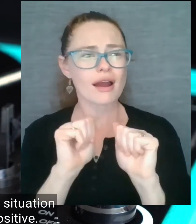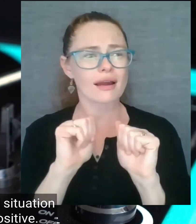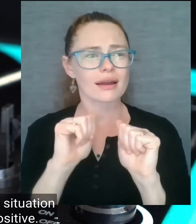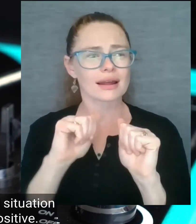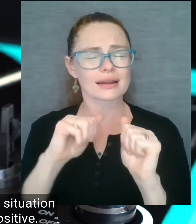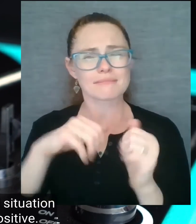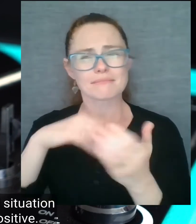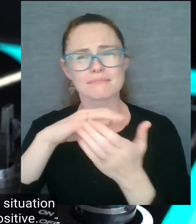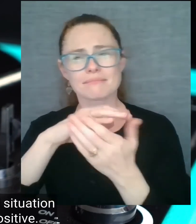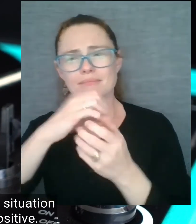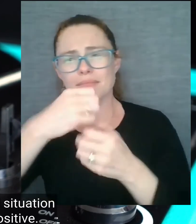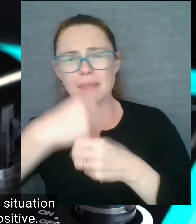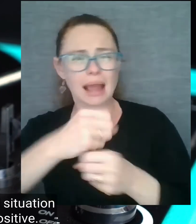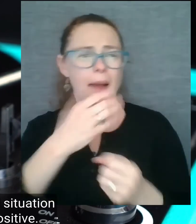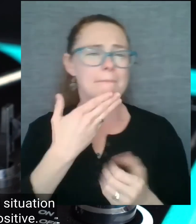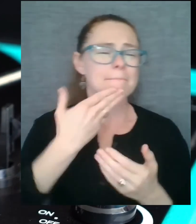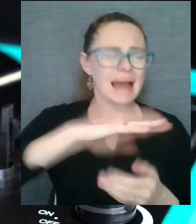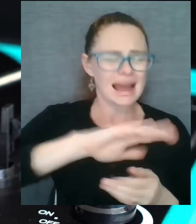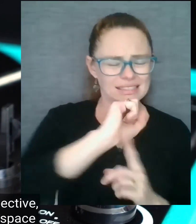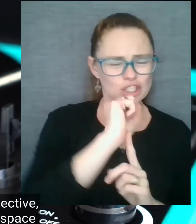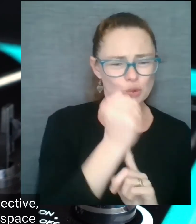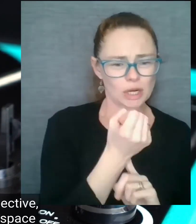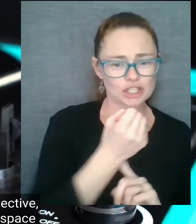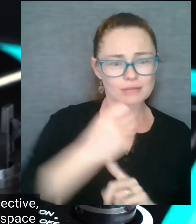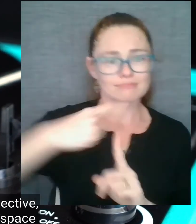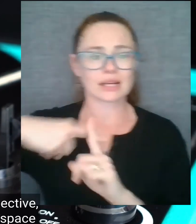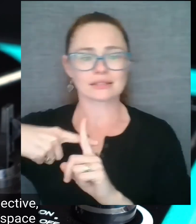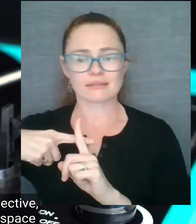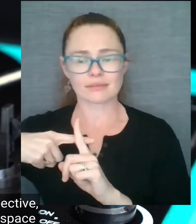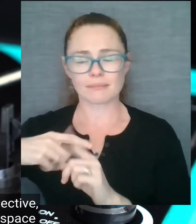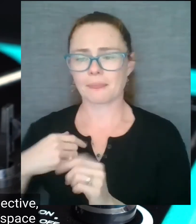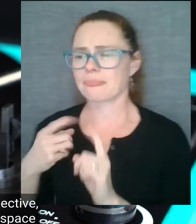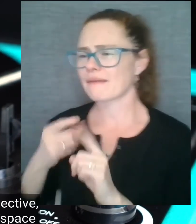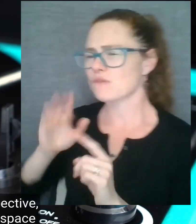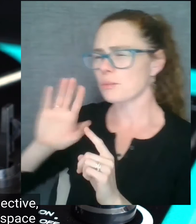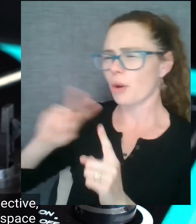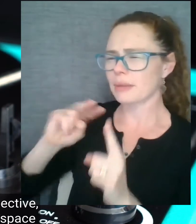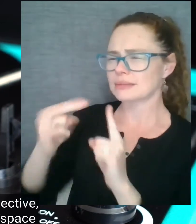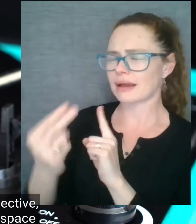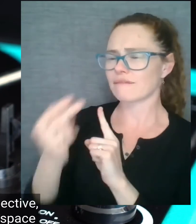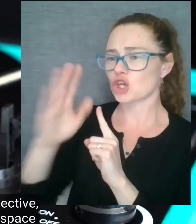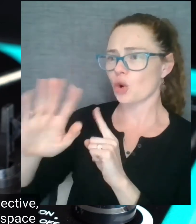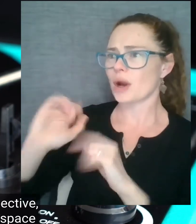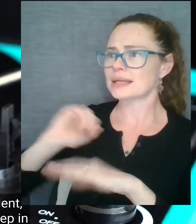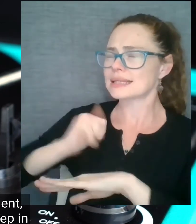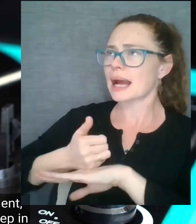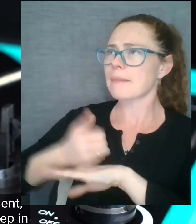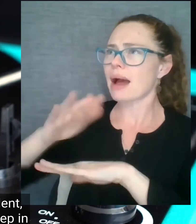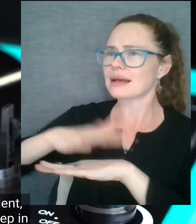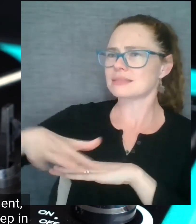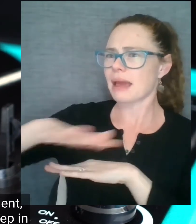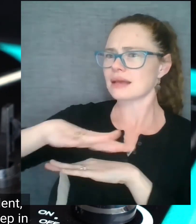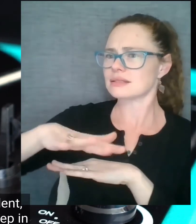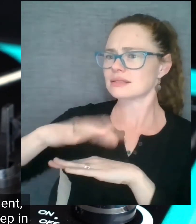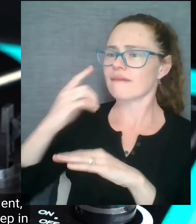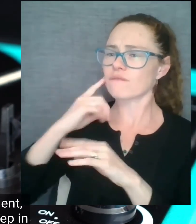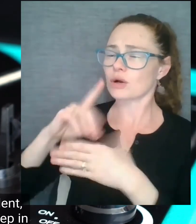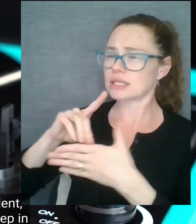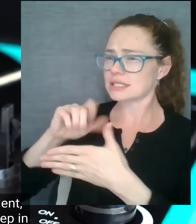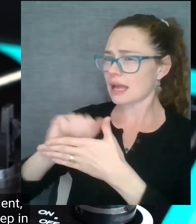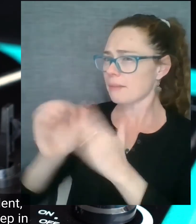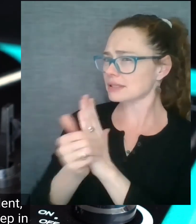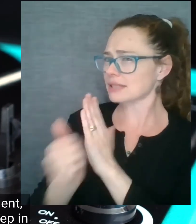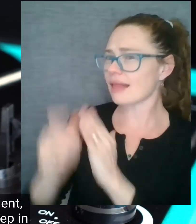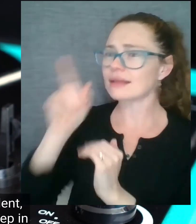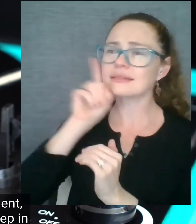bad situation into something positive. From your perspective, you're creating a space for disabled talent,